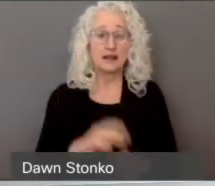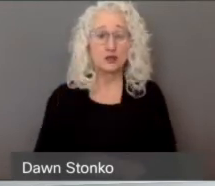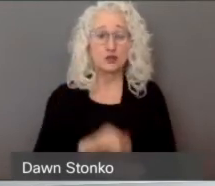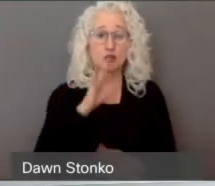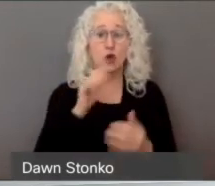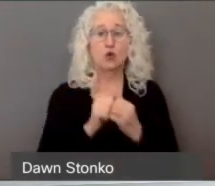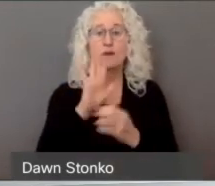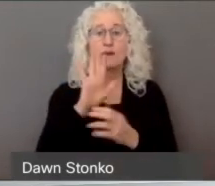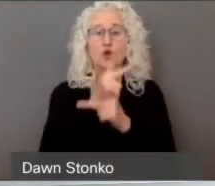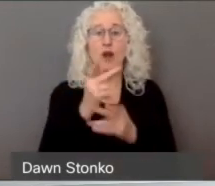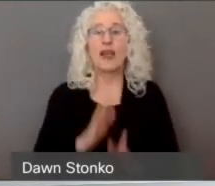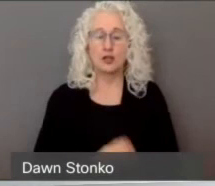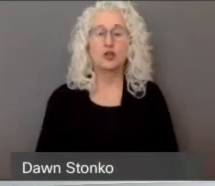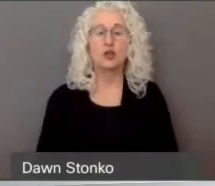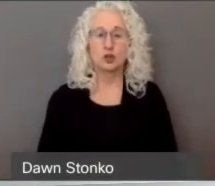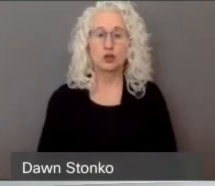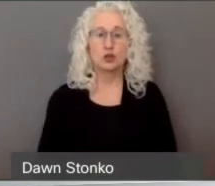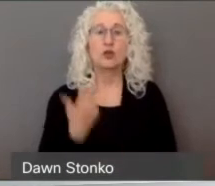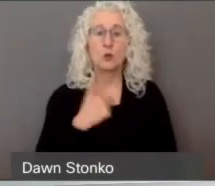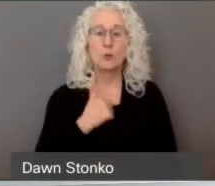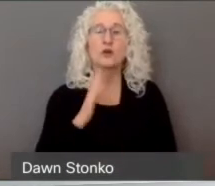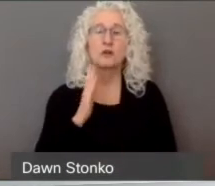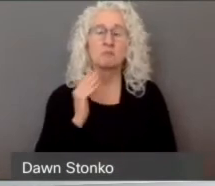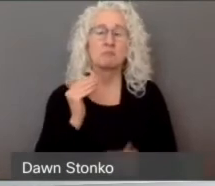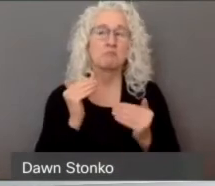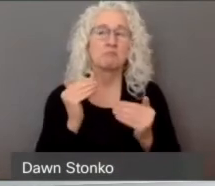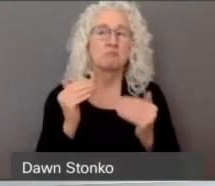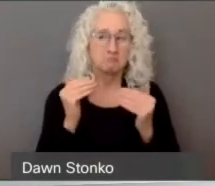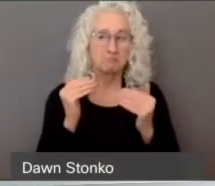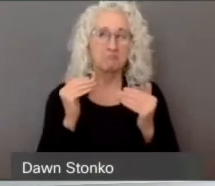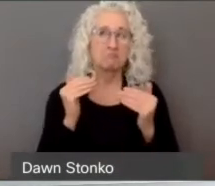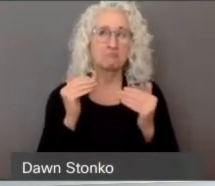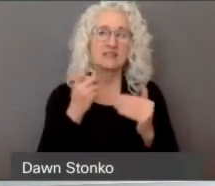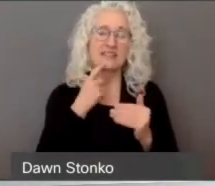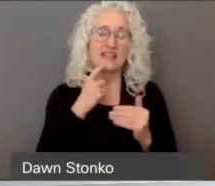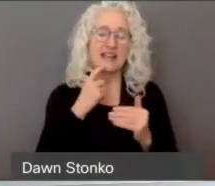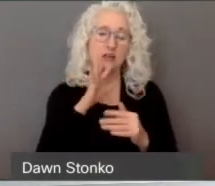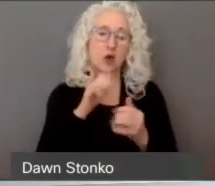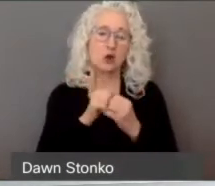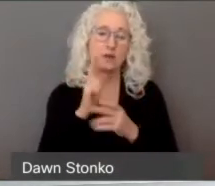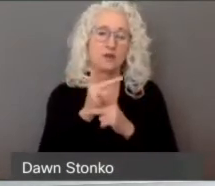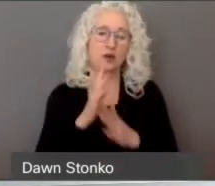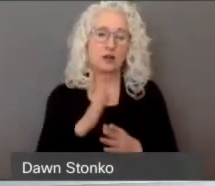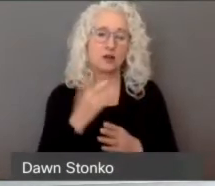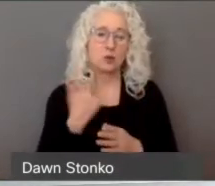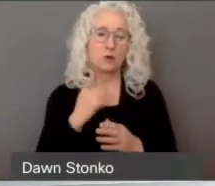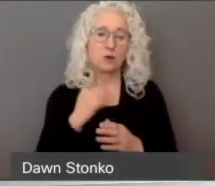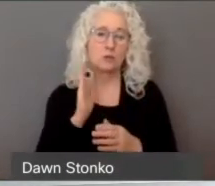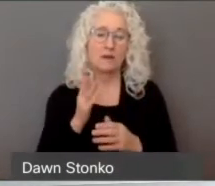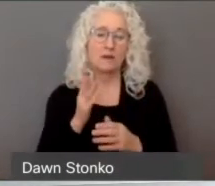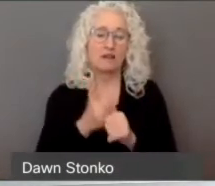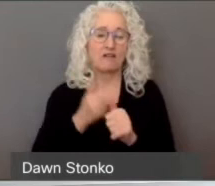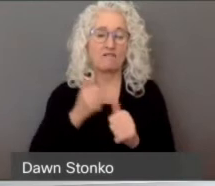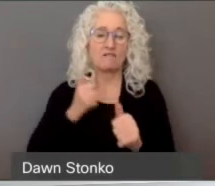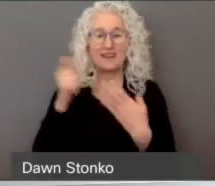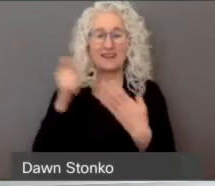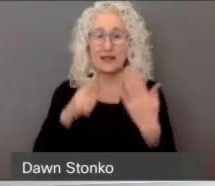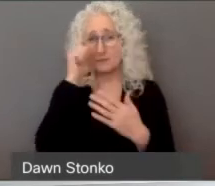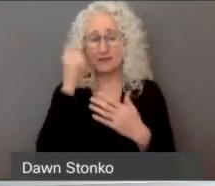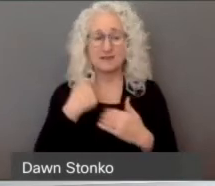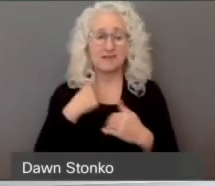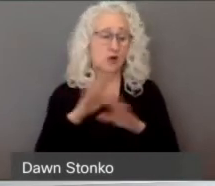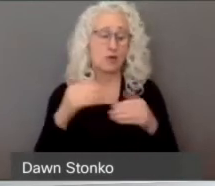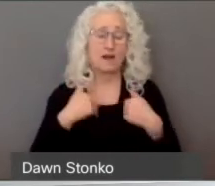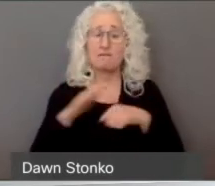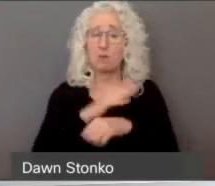to your lender. So we're going to go with talk to your lender, and we're going to stay out of the details on this one because I don't have full information, and I really